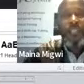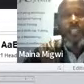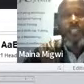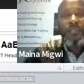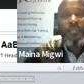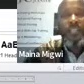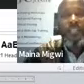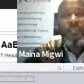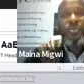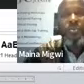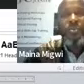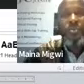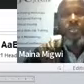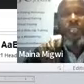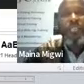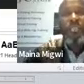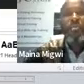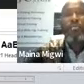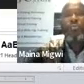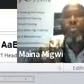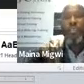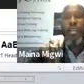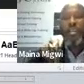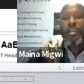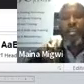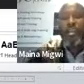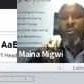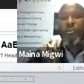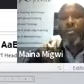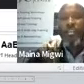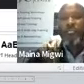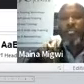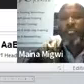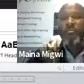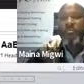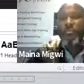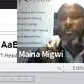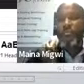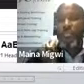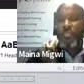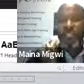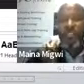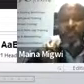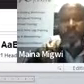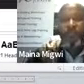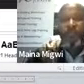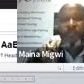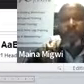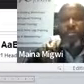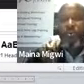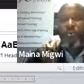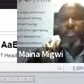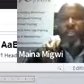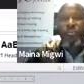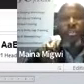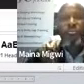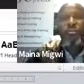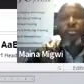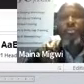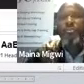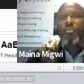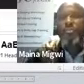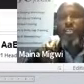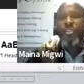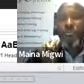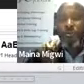various mechanisms and be able to see what they are and how they differ from each other. So when you're talking